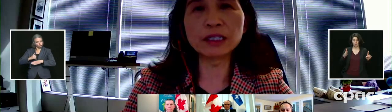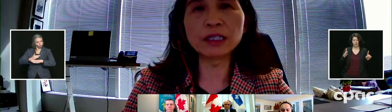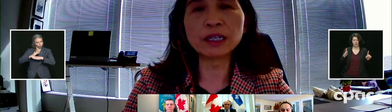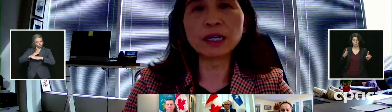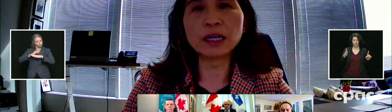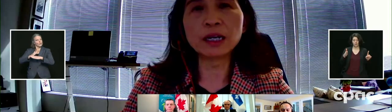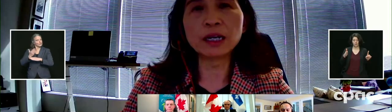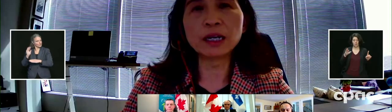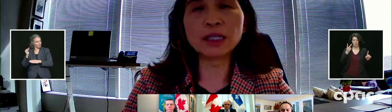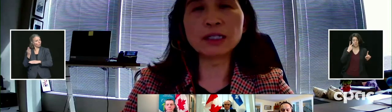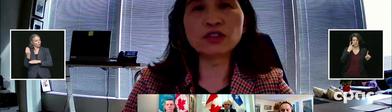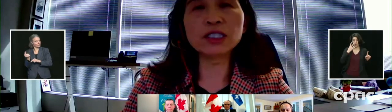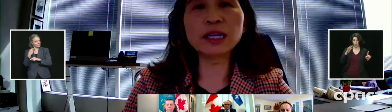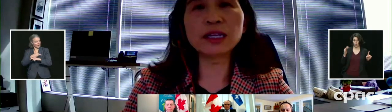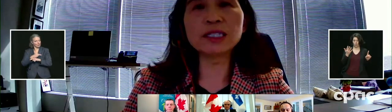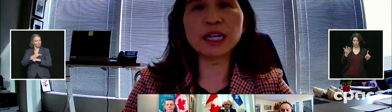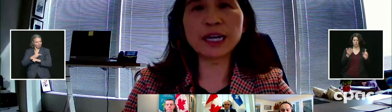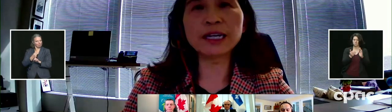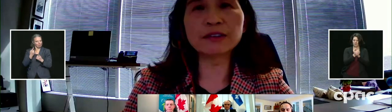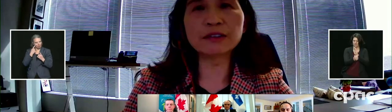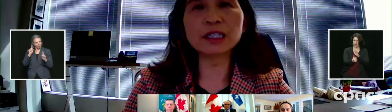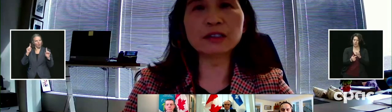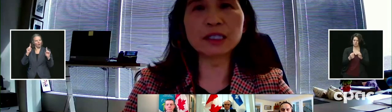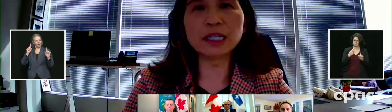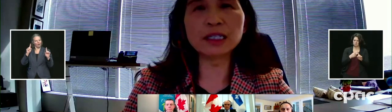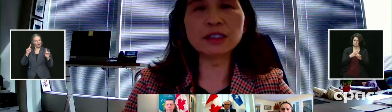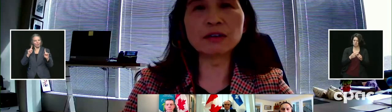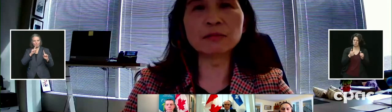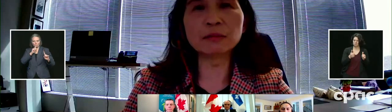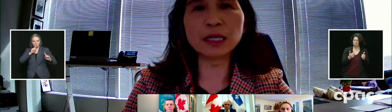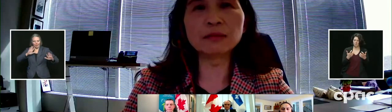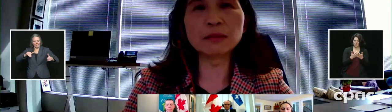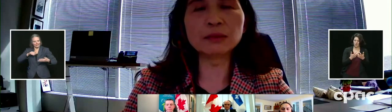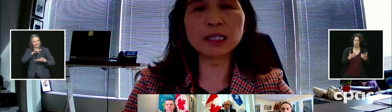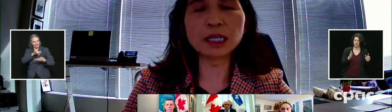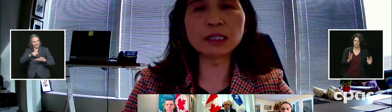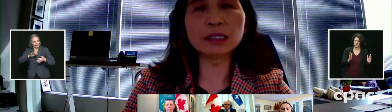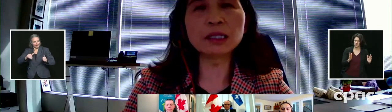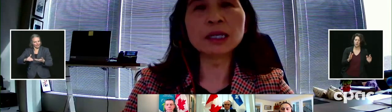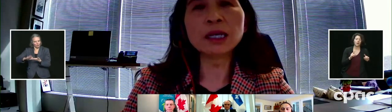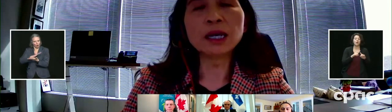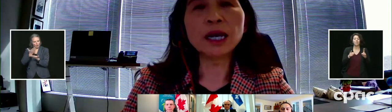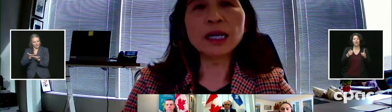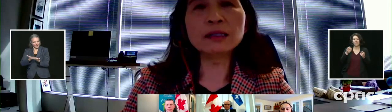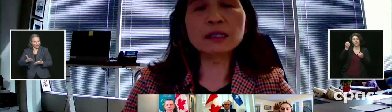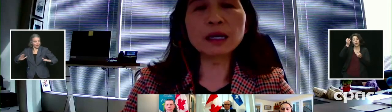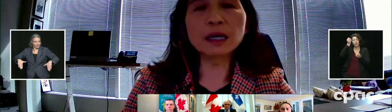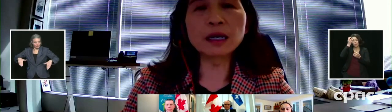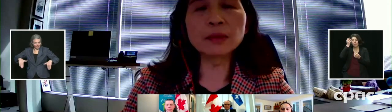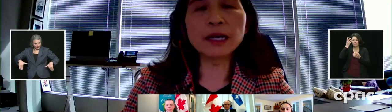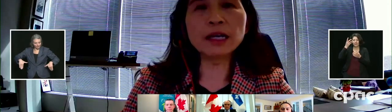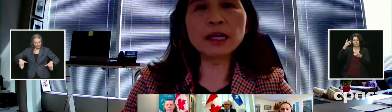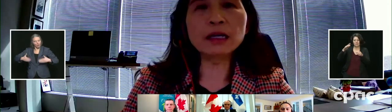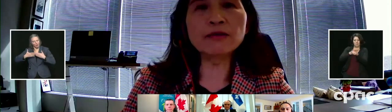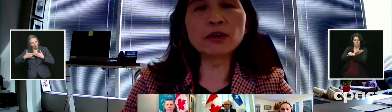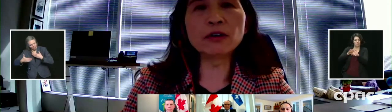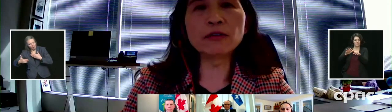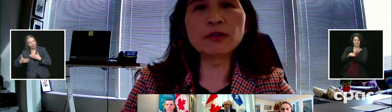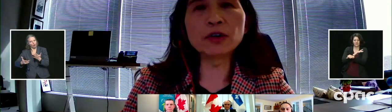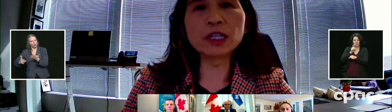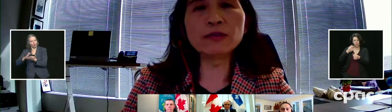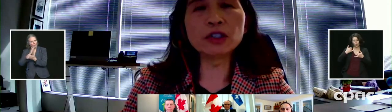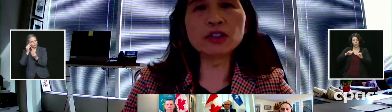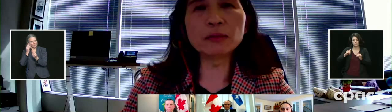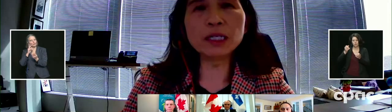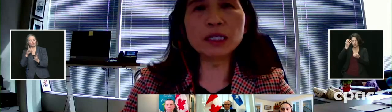efficacy. But it's just that there's a lack of clinical data, so data must be collected. And I think for